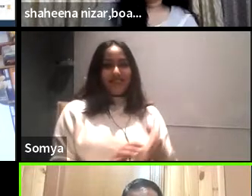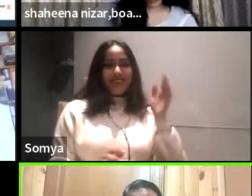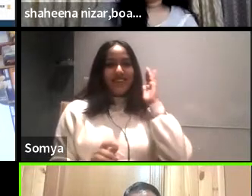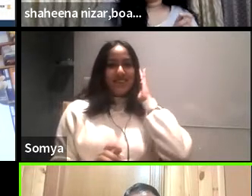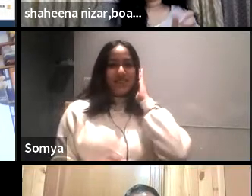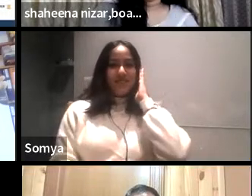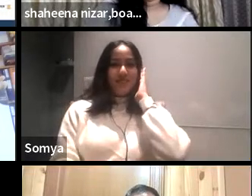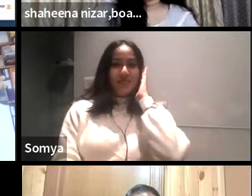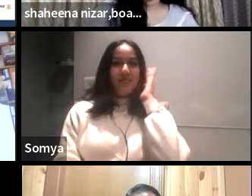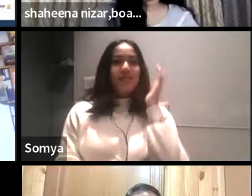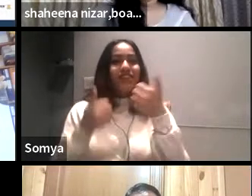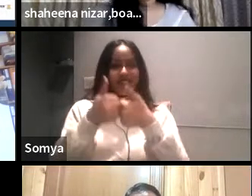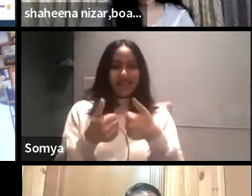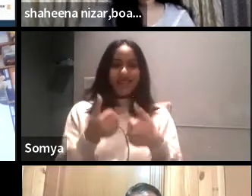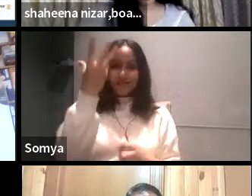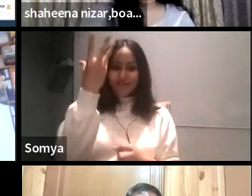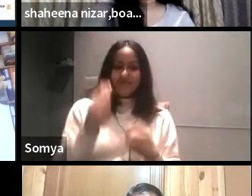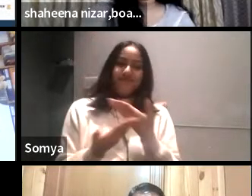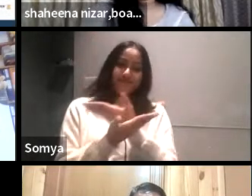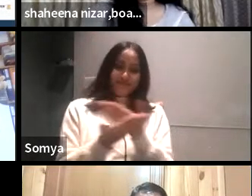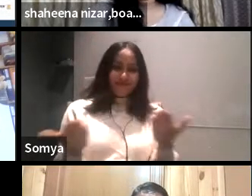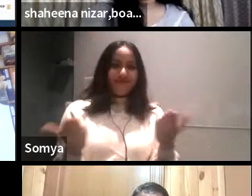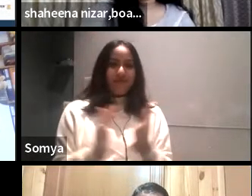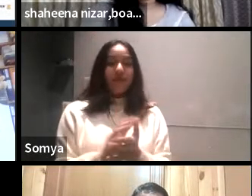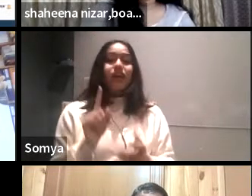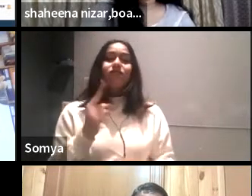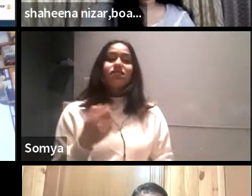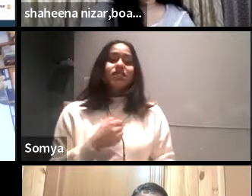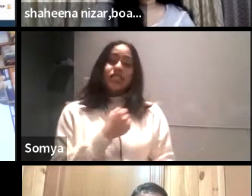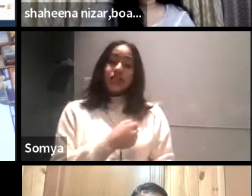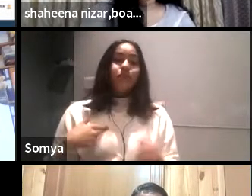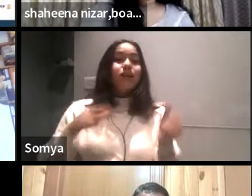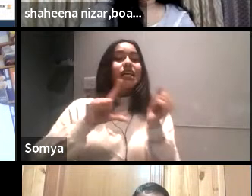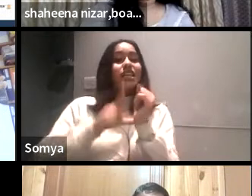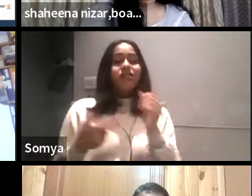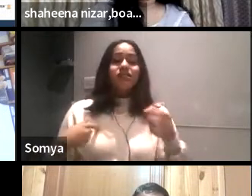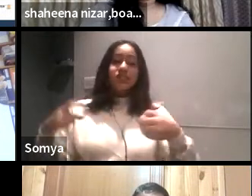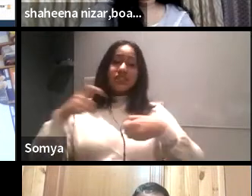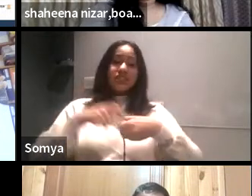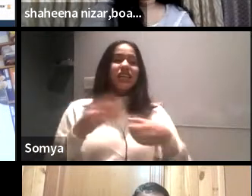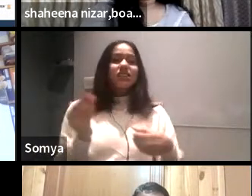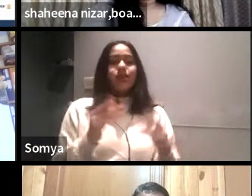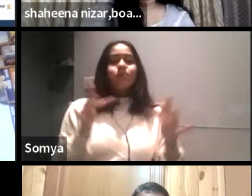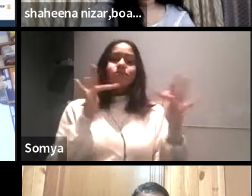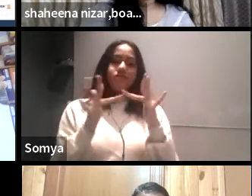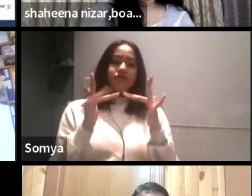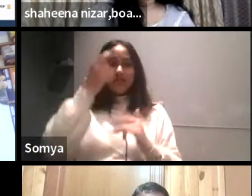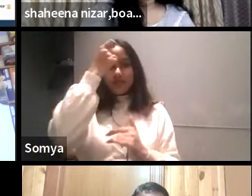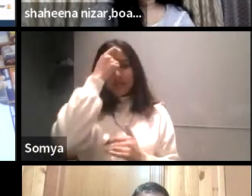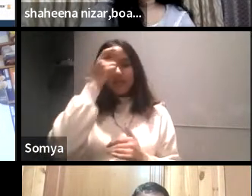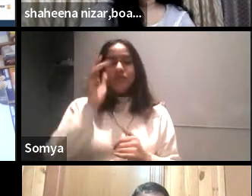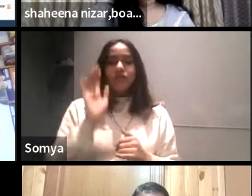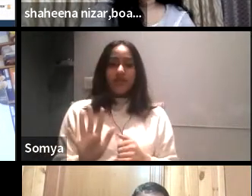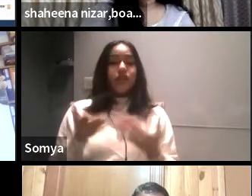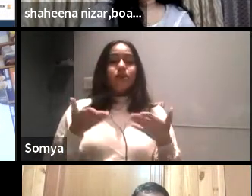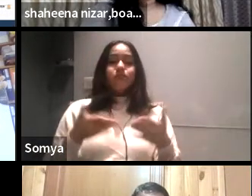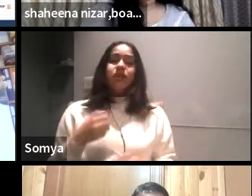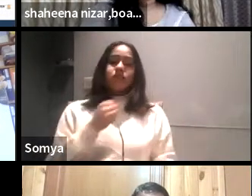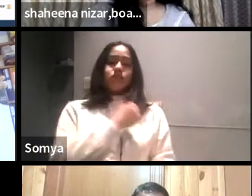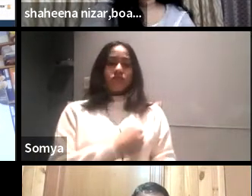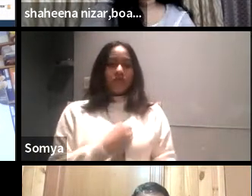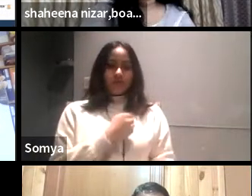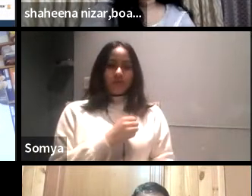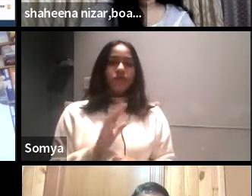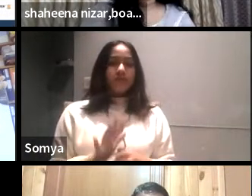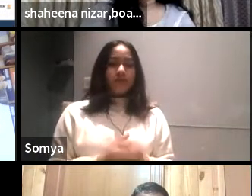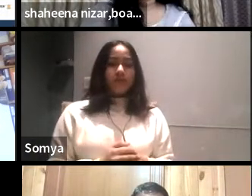Well. Good evening first to everyone, and sorry I joined late because some connection problem. So my apologies.